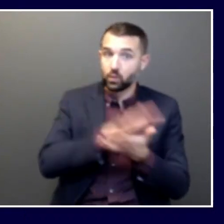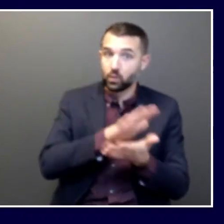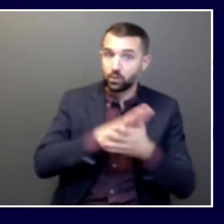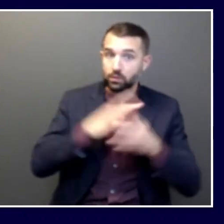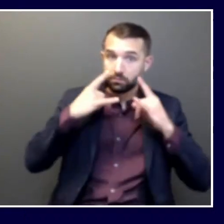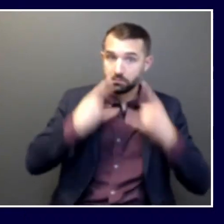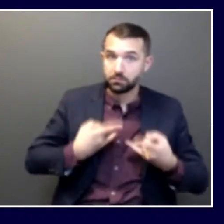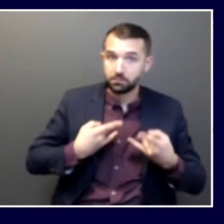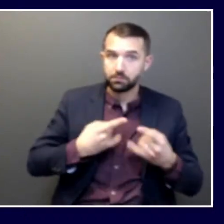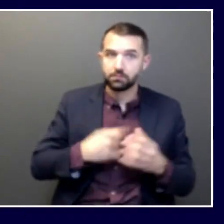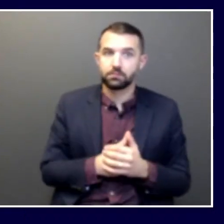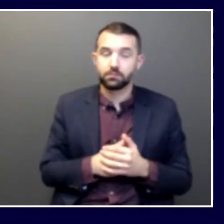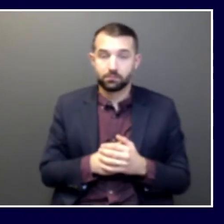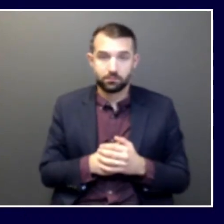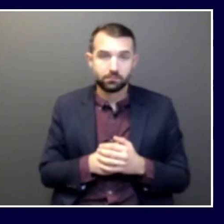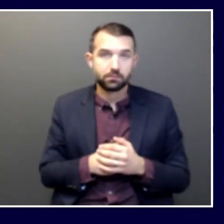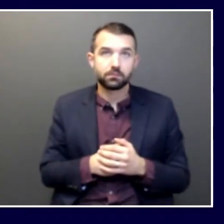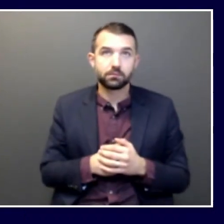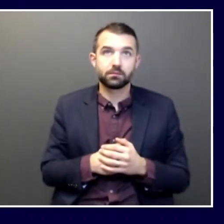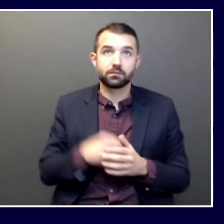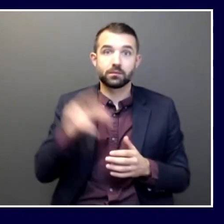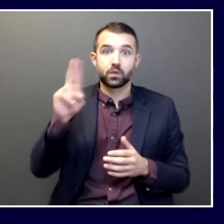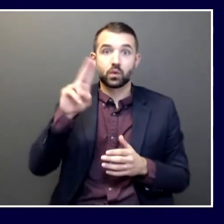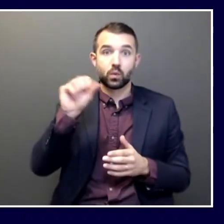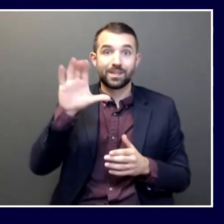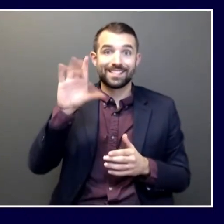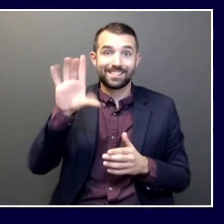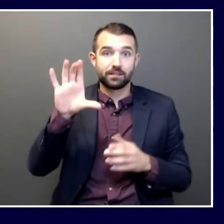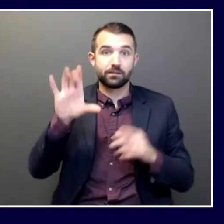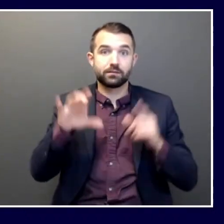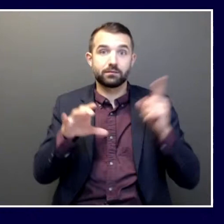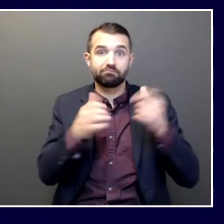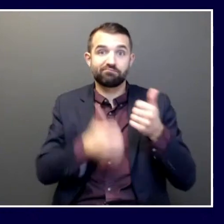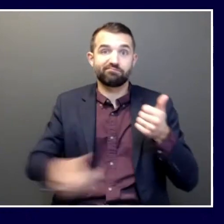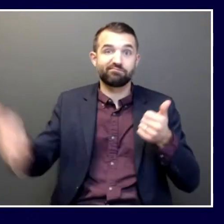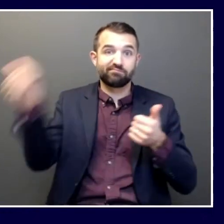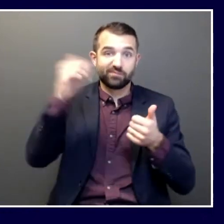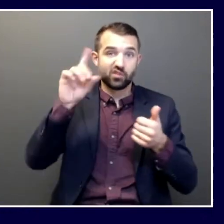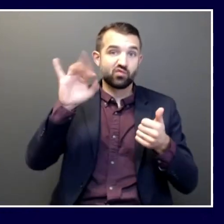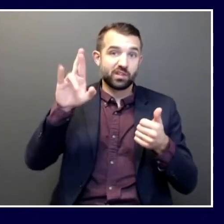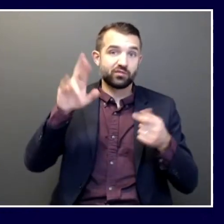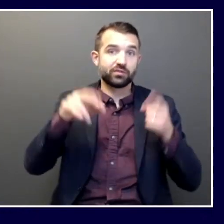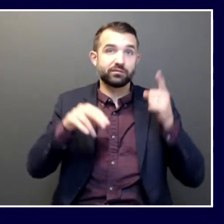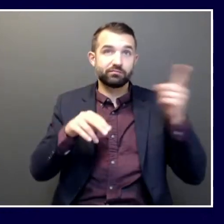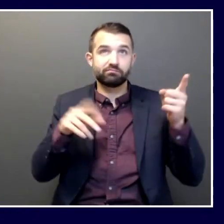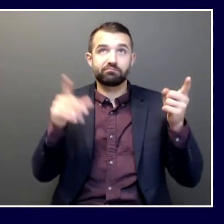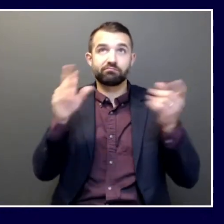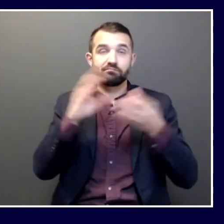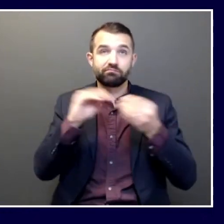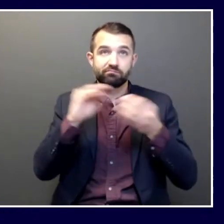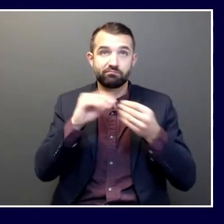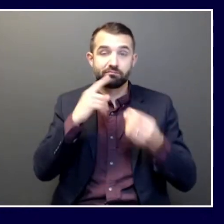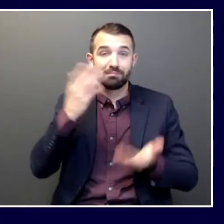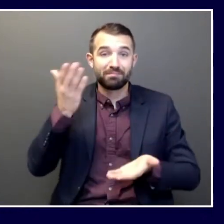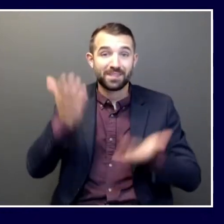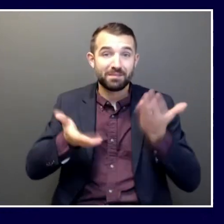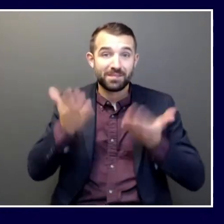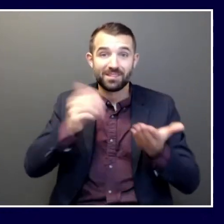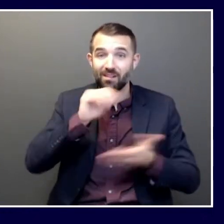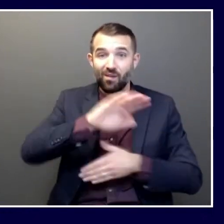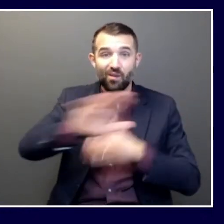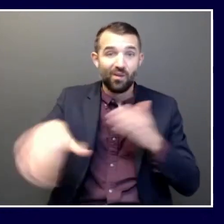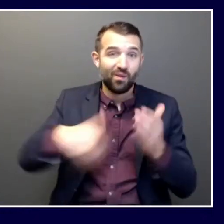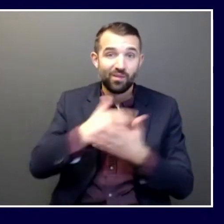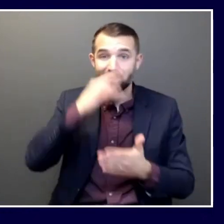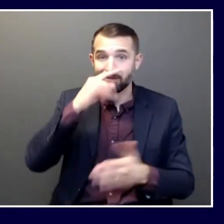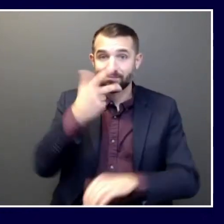saying, one, not every kid may get the shot, and two, kids may get the shot at different times. So not everybody will be fully vaccinated on the same date.